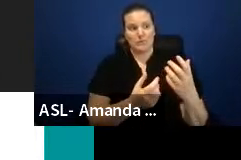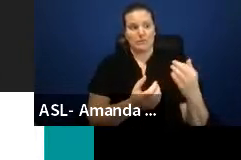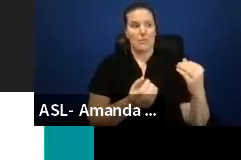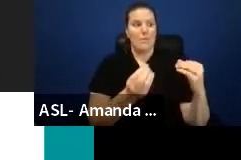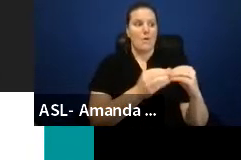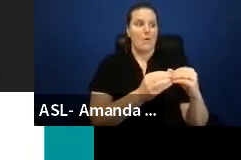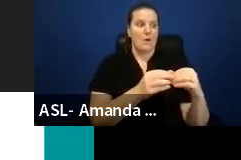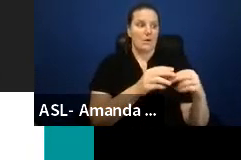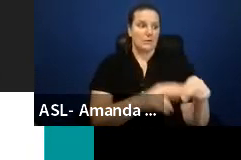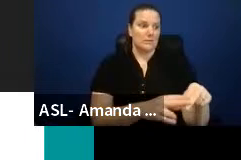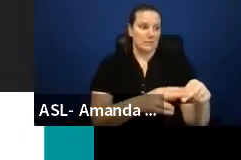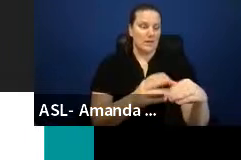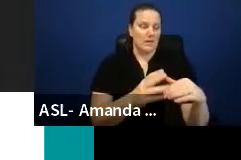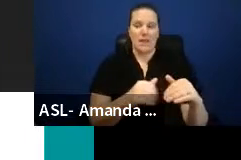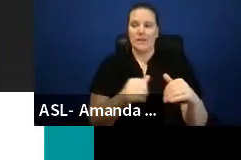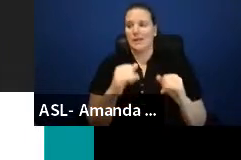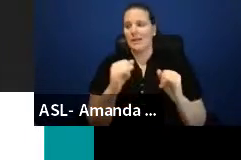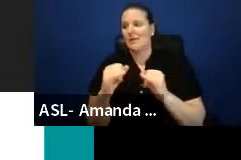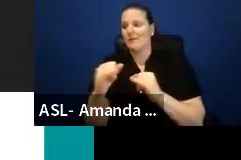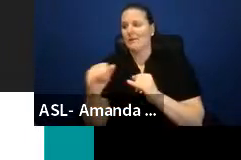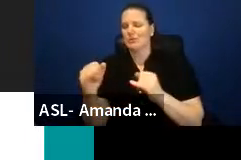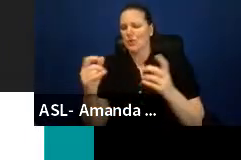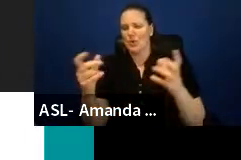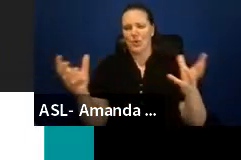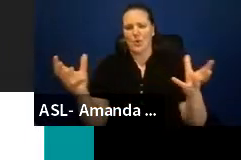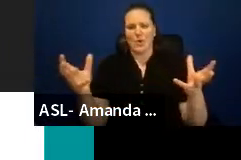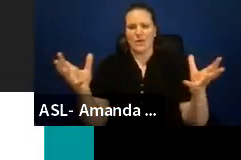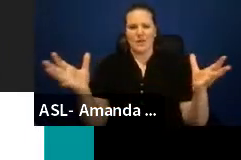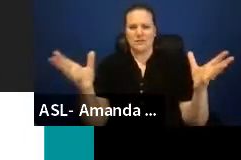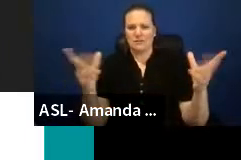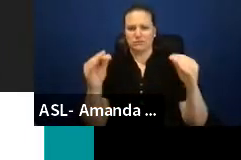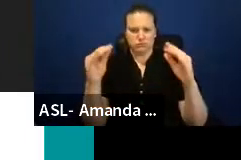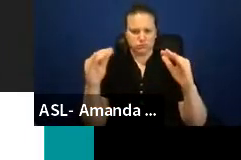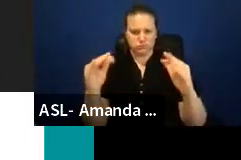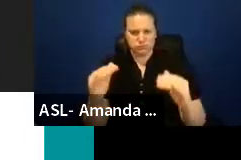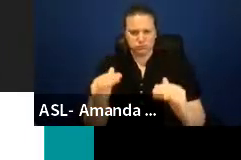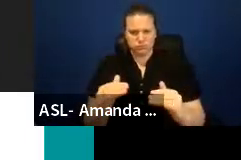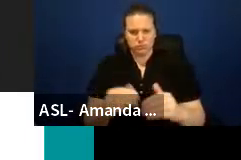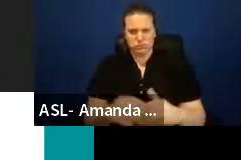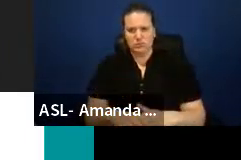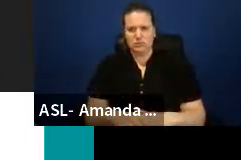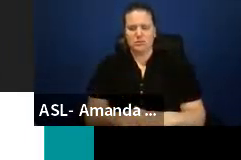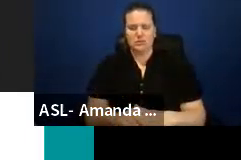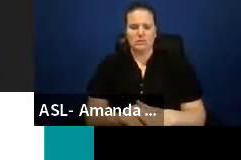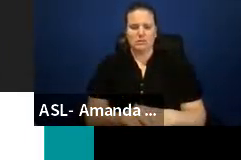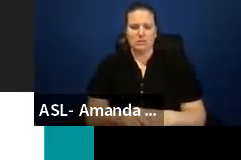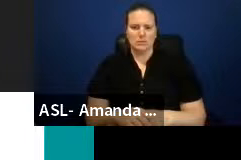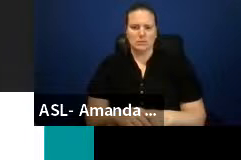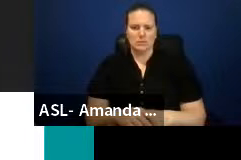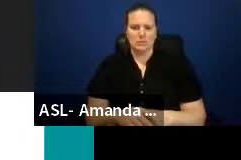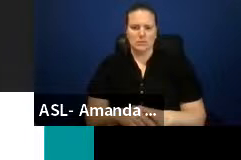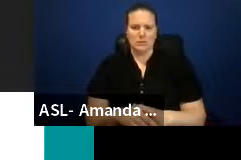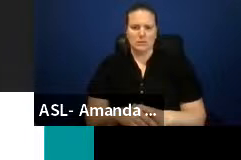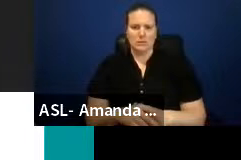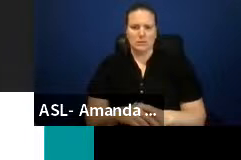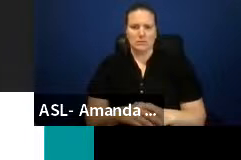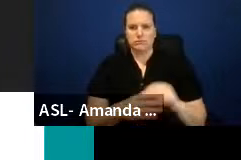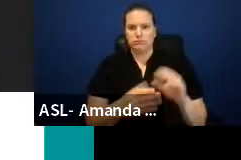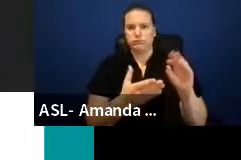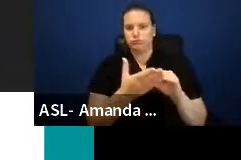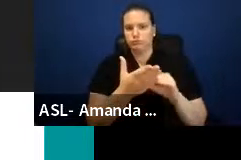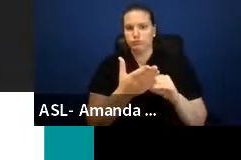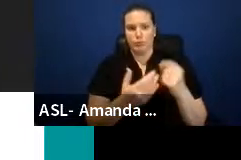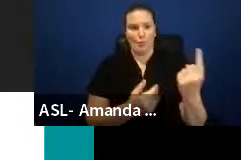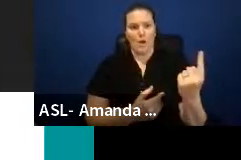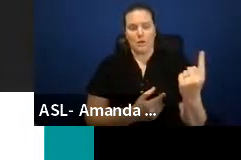comes from an individual? Or is this just sort of gonna be tabulated, you know? It'll be tabulated as